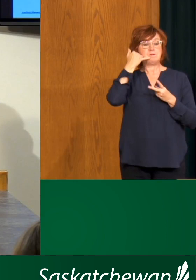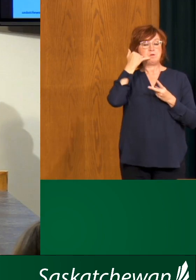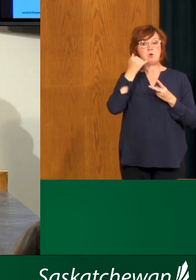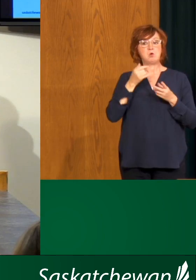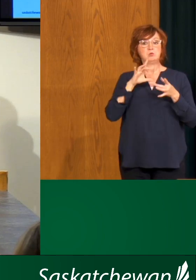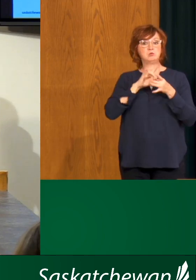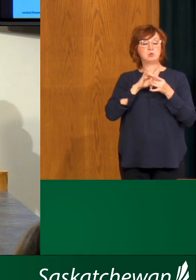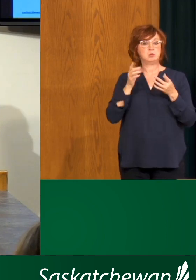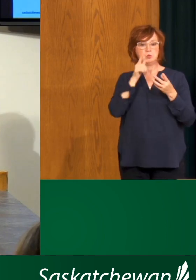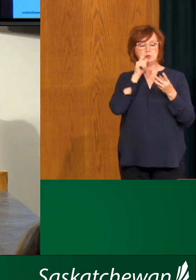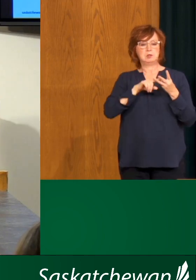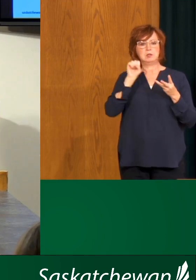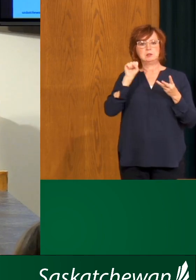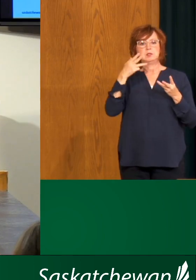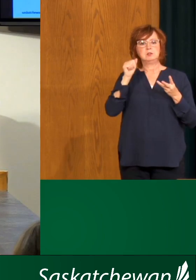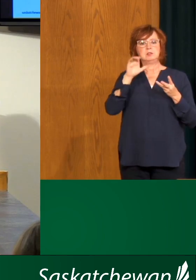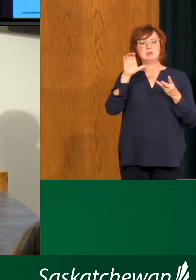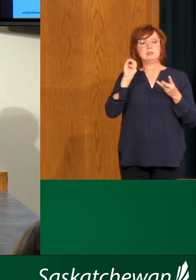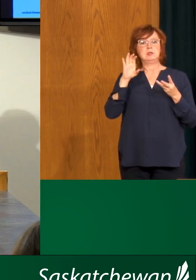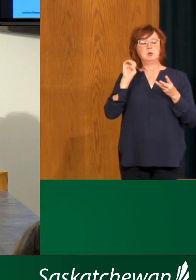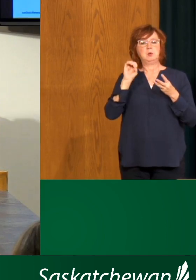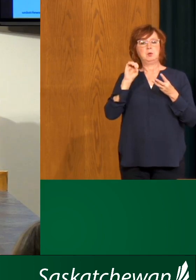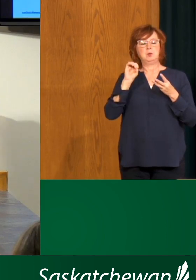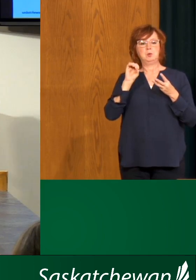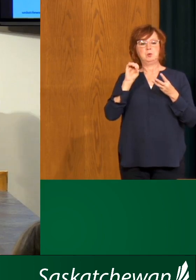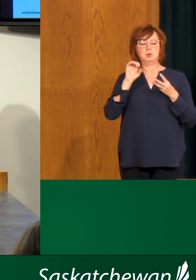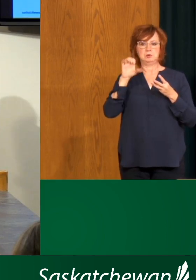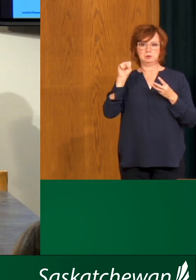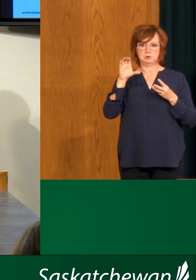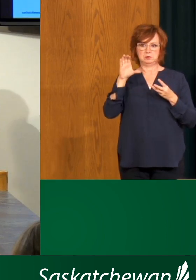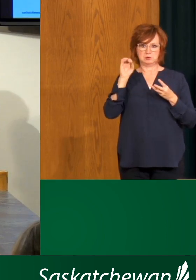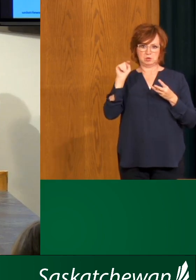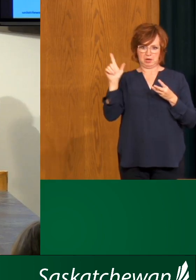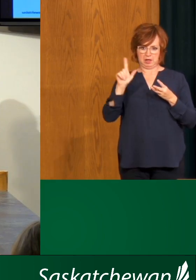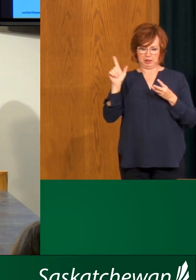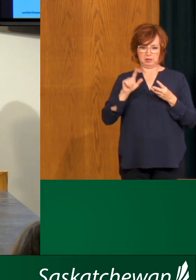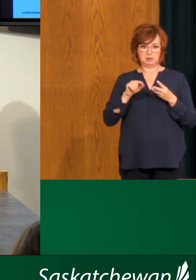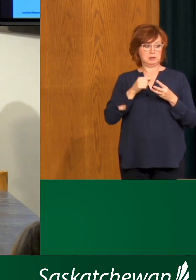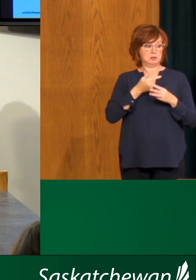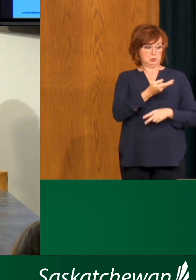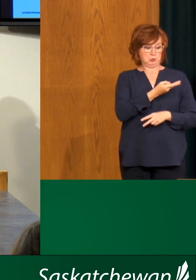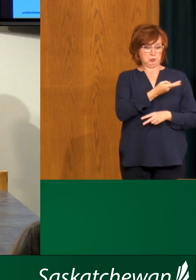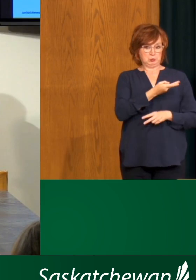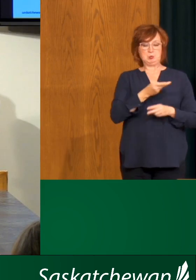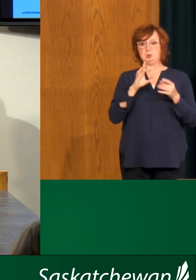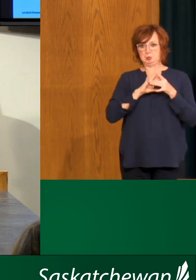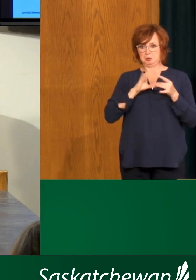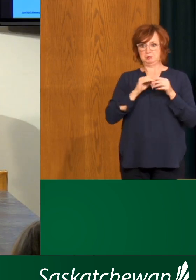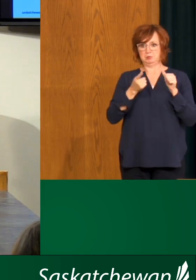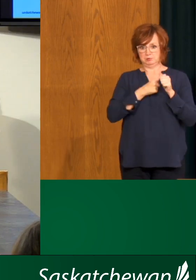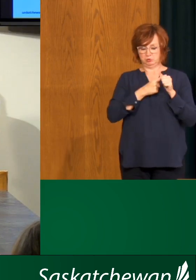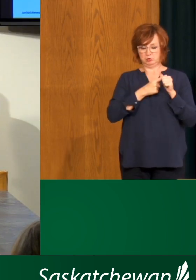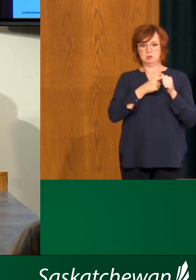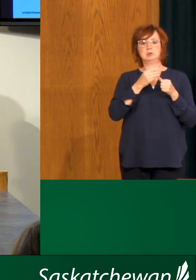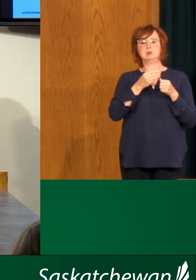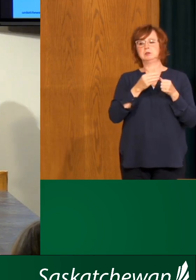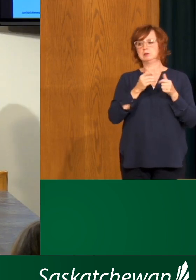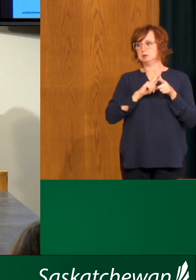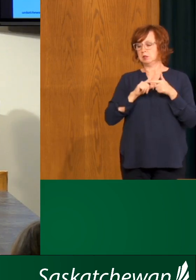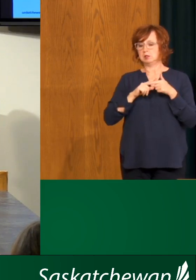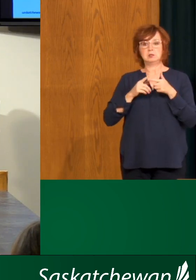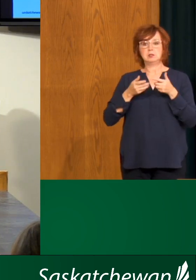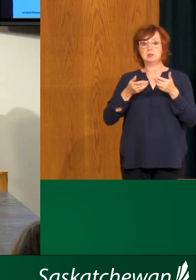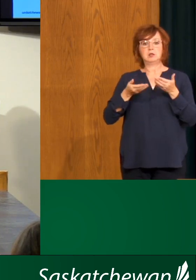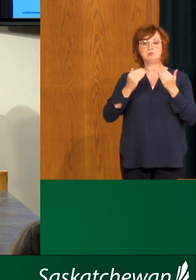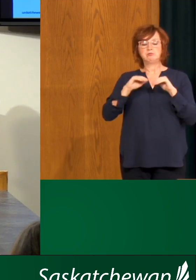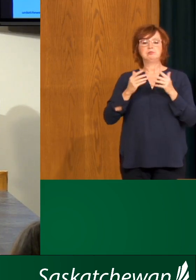from Saskatoon is SHA CEO Scott Livingstone. Both the Premier and Dr. Shahab will have an opening statement. Then